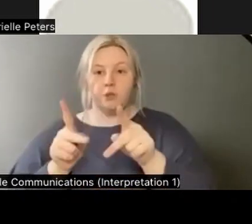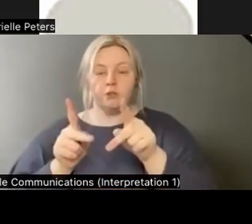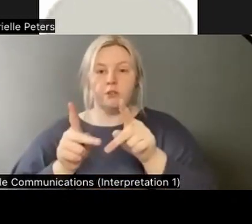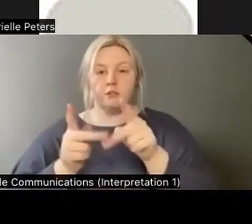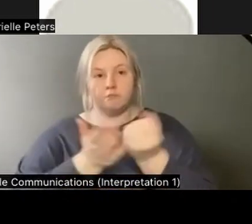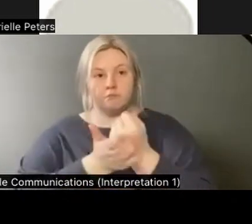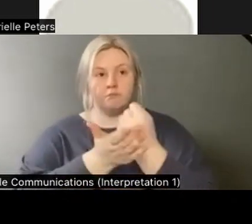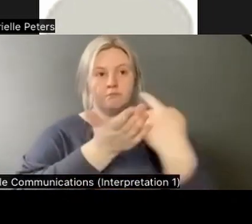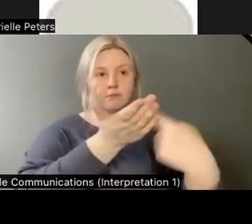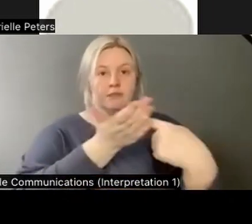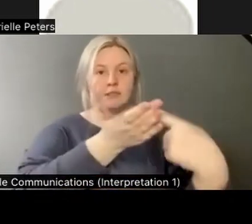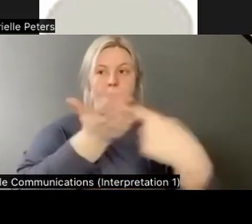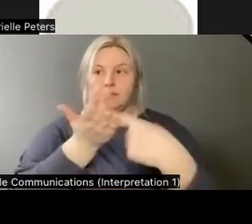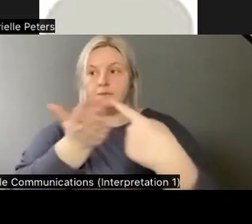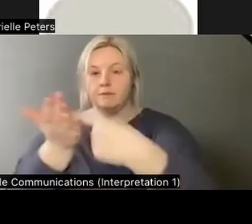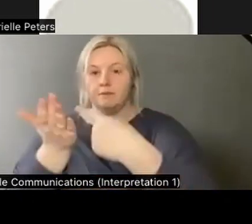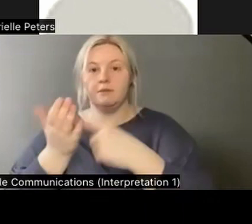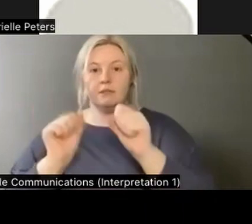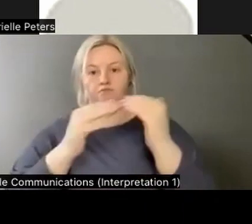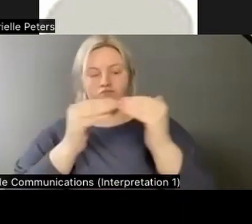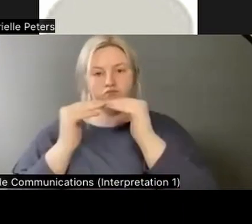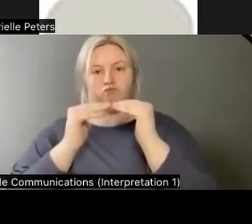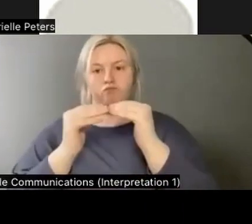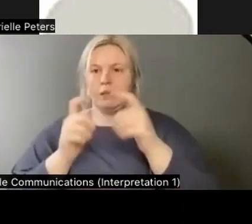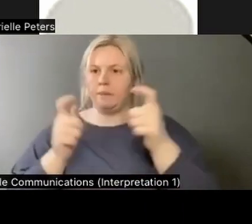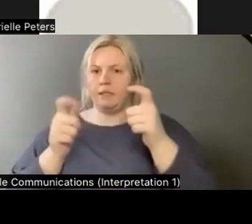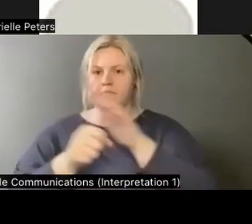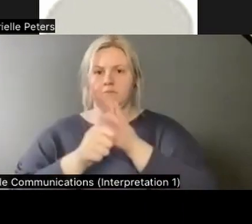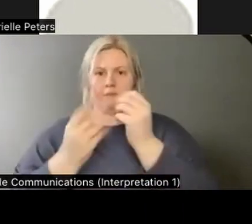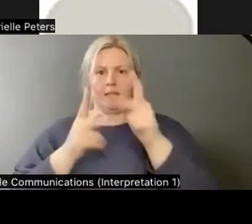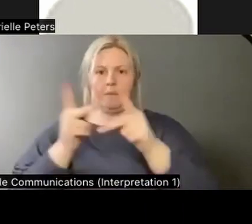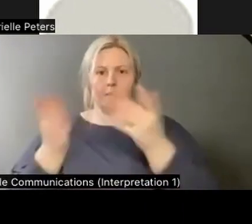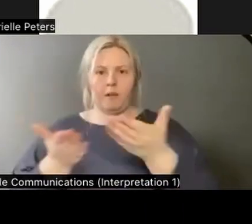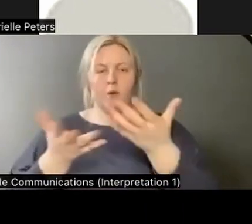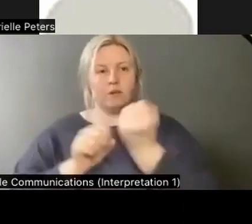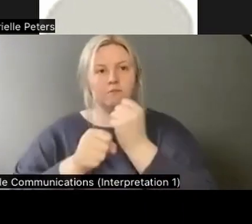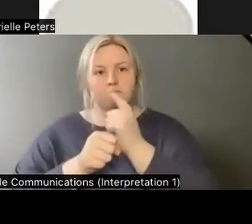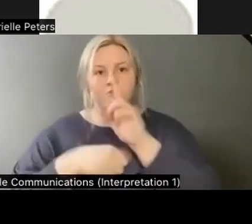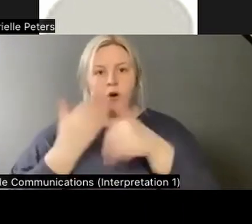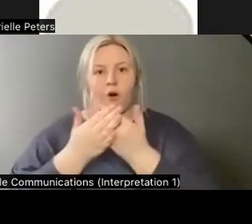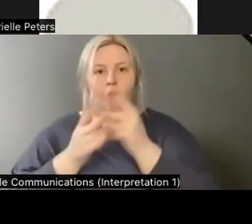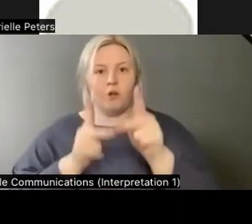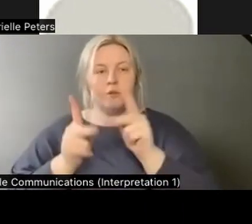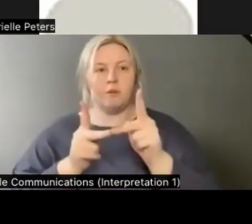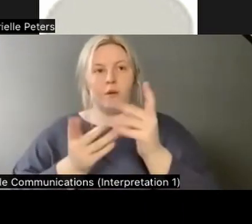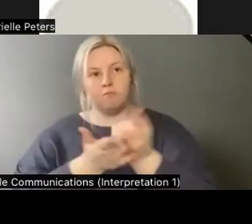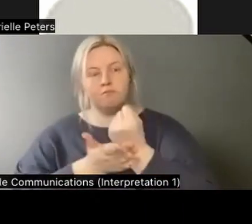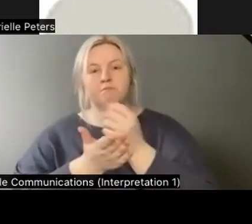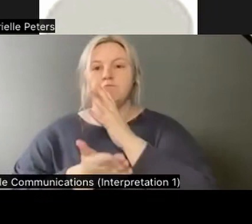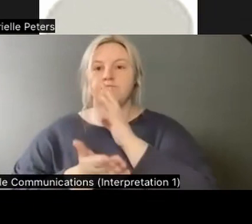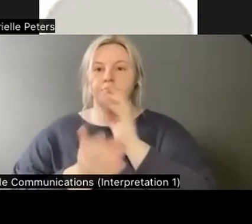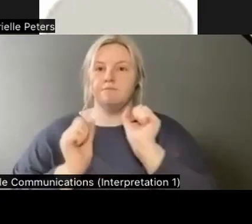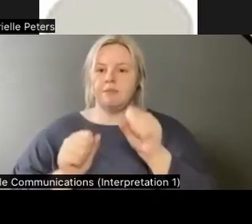want to make sure we get all of your voices and thoughts on the table. That's the whole point of this thing, is that